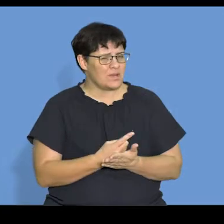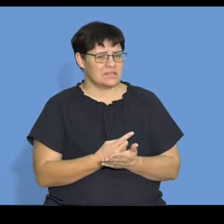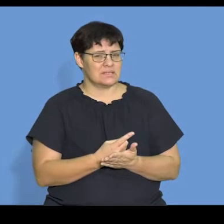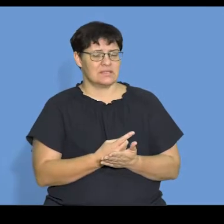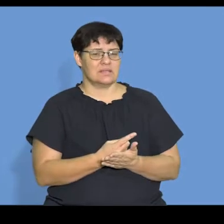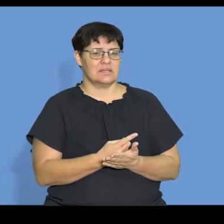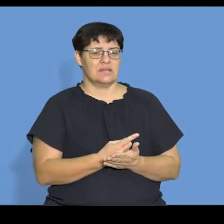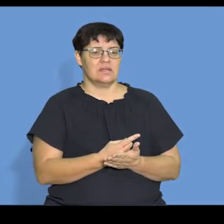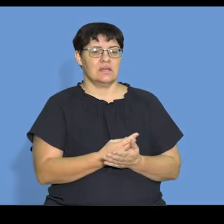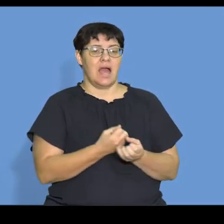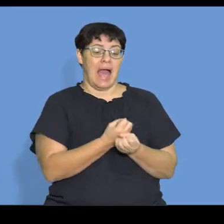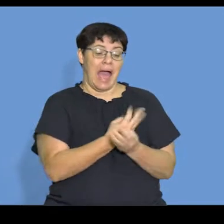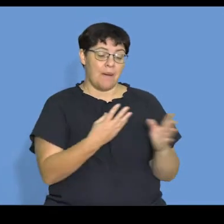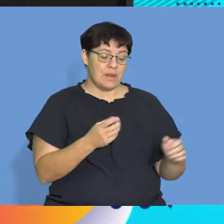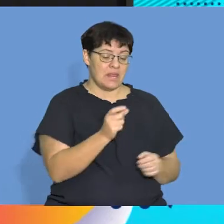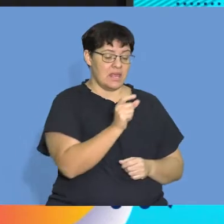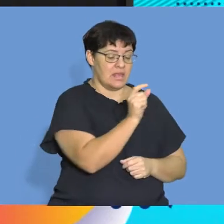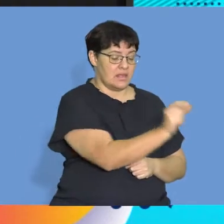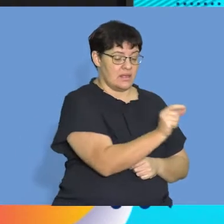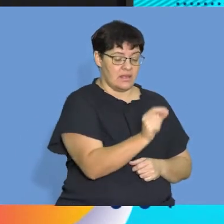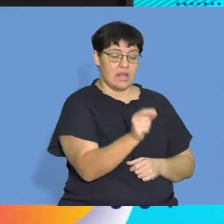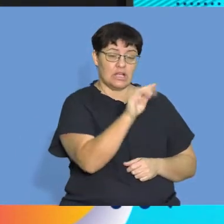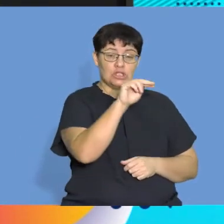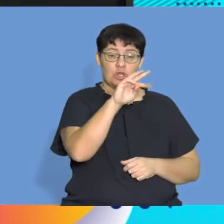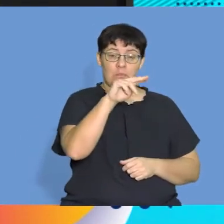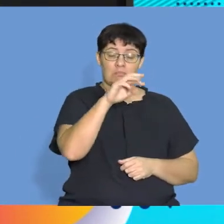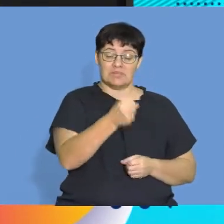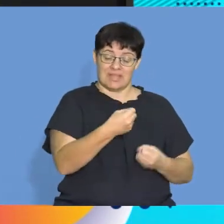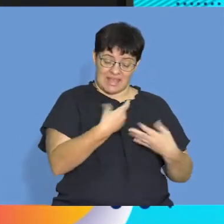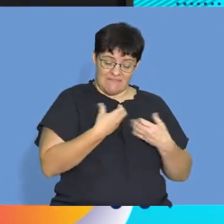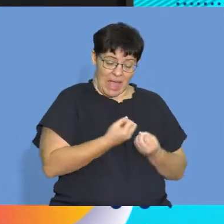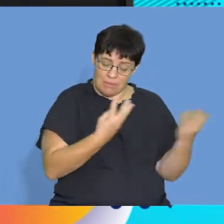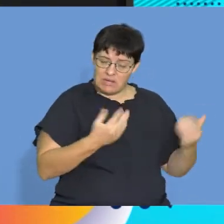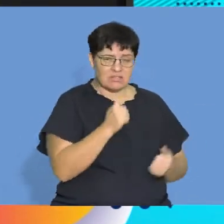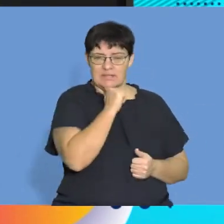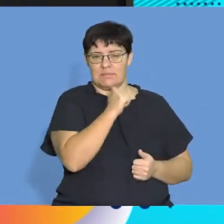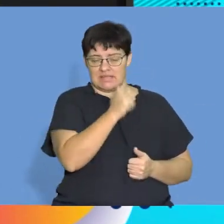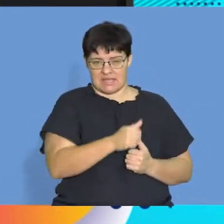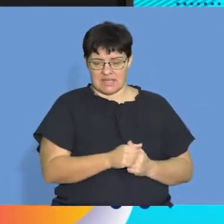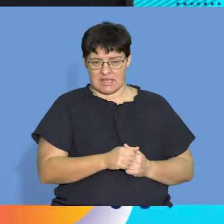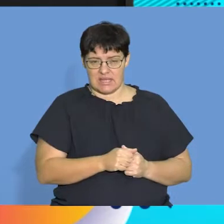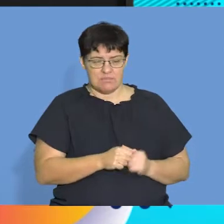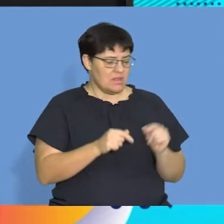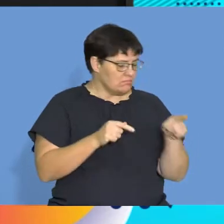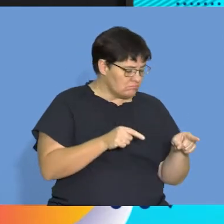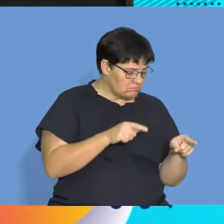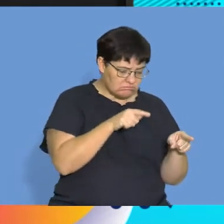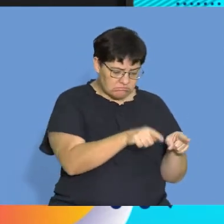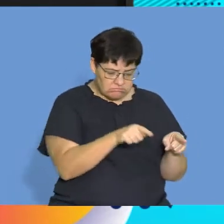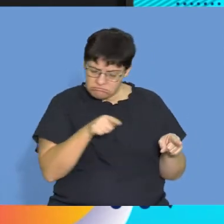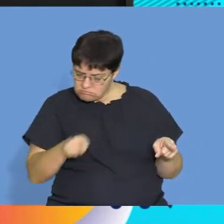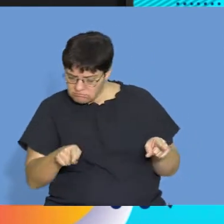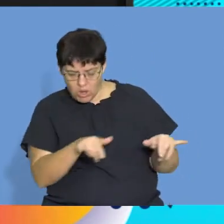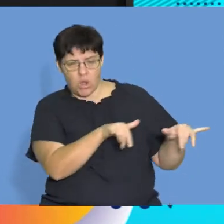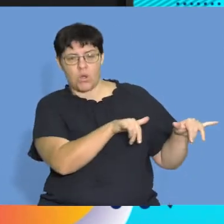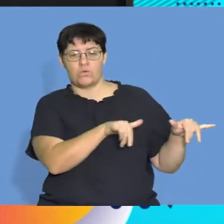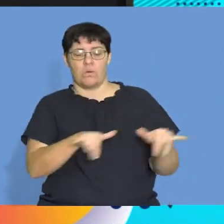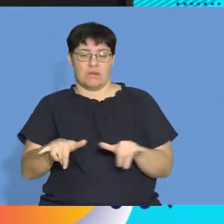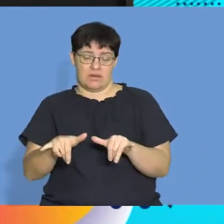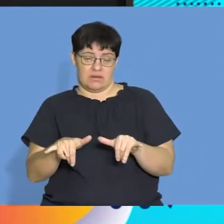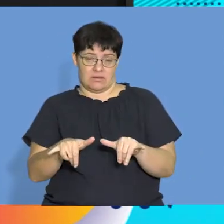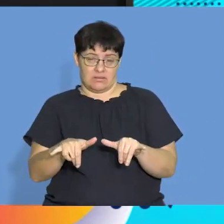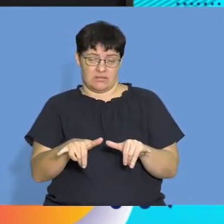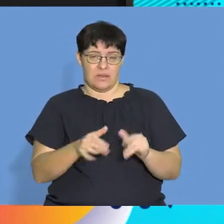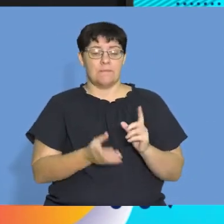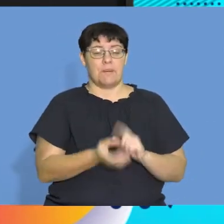matter how many terms you are given, right? As long as you took out something as a common factor, each and every